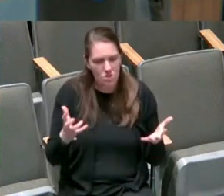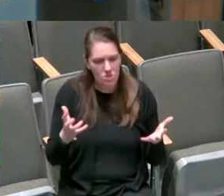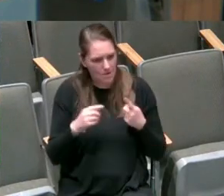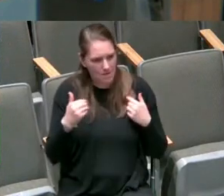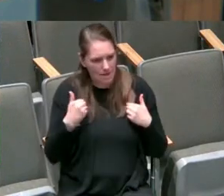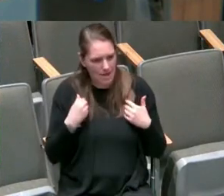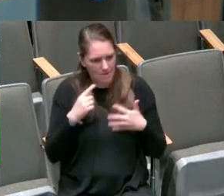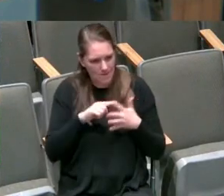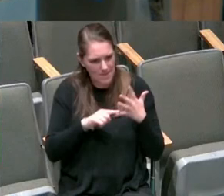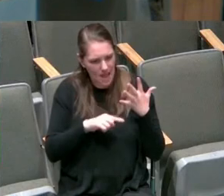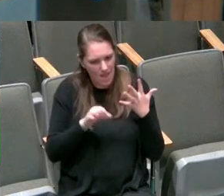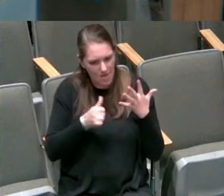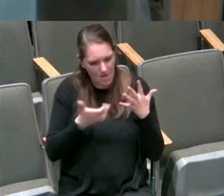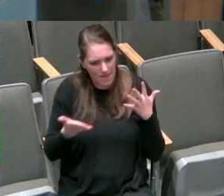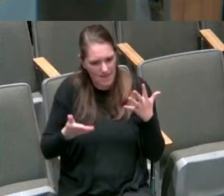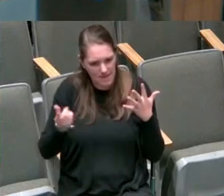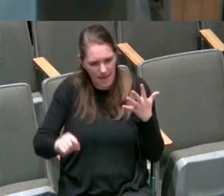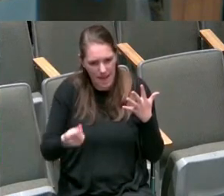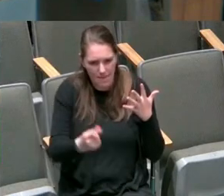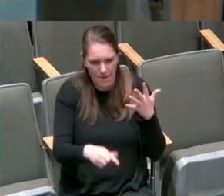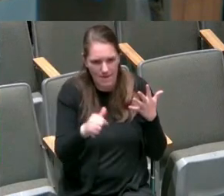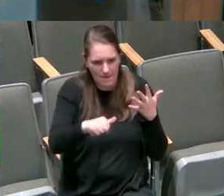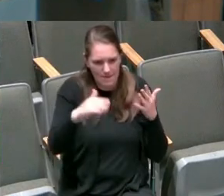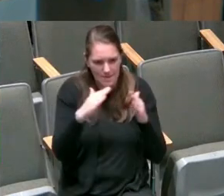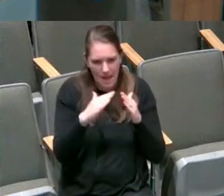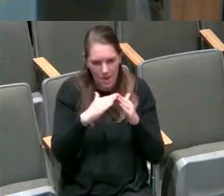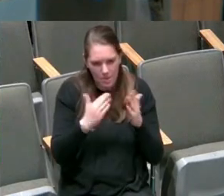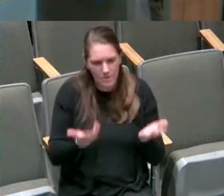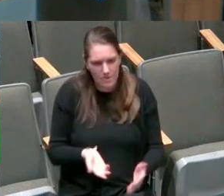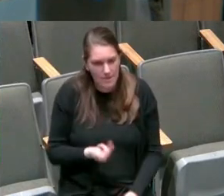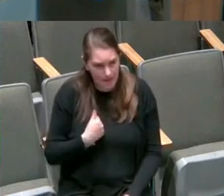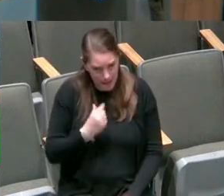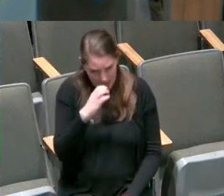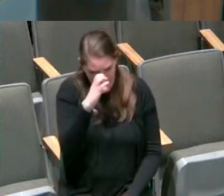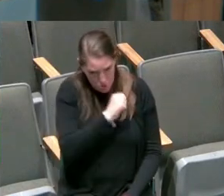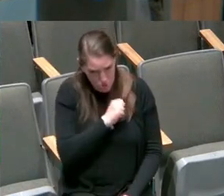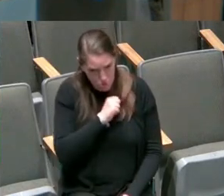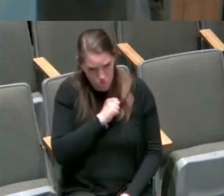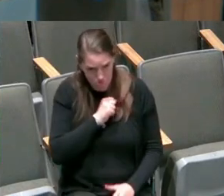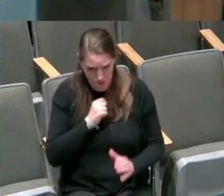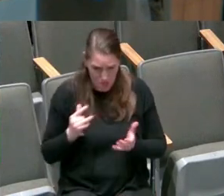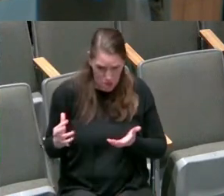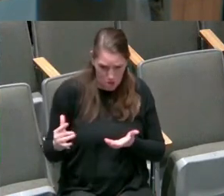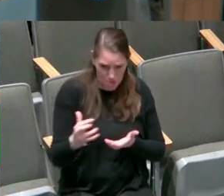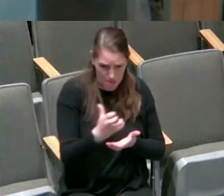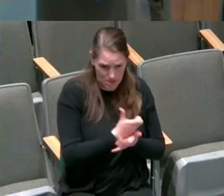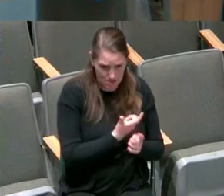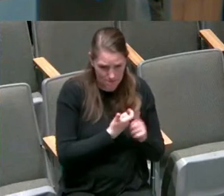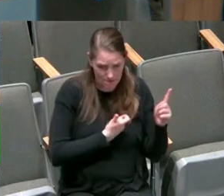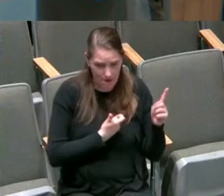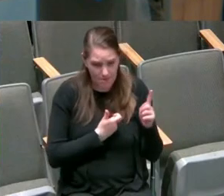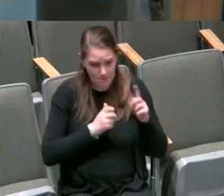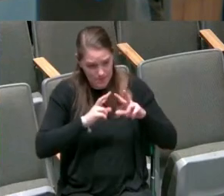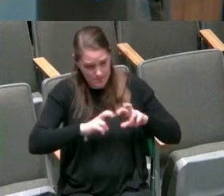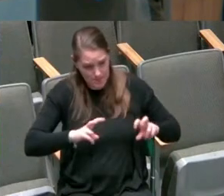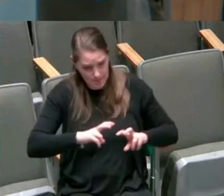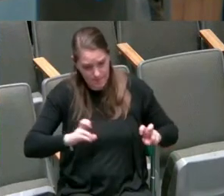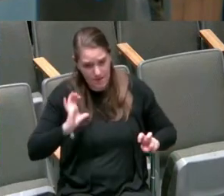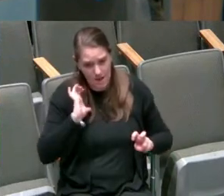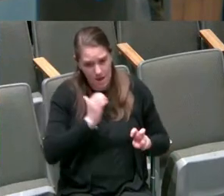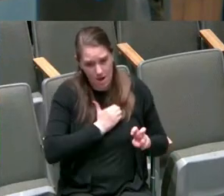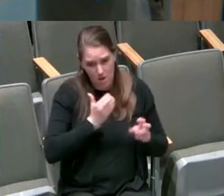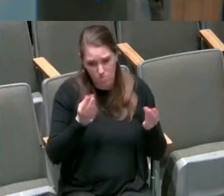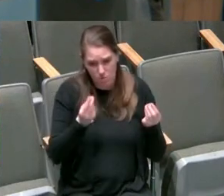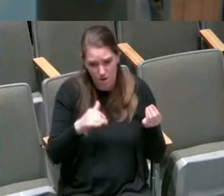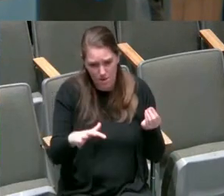we have all these other things that are going on in town I assume the accumulation is just from the assessment on our properties